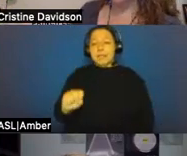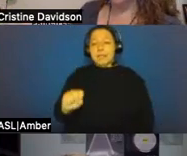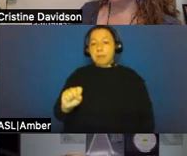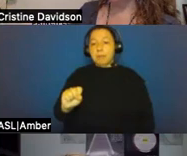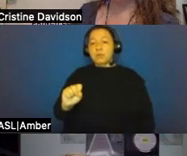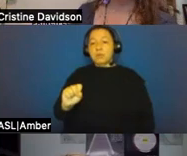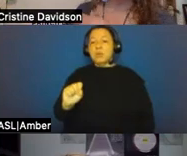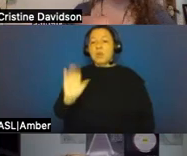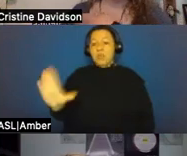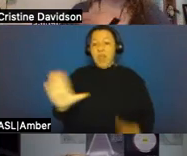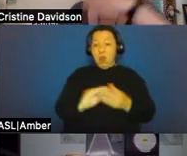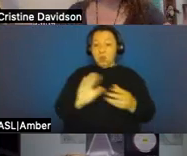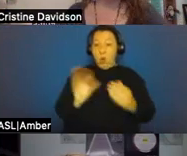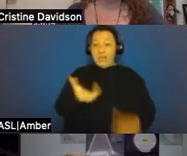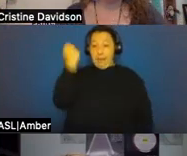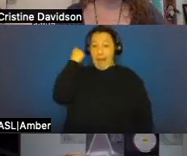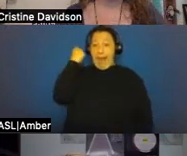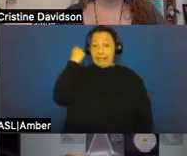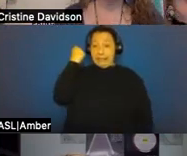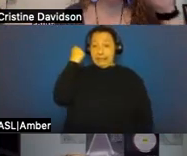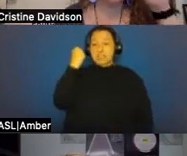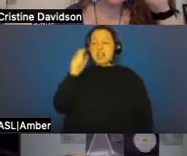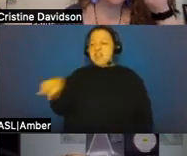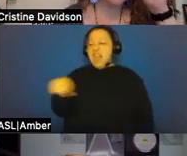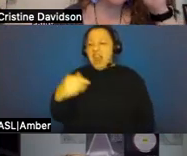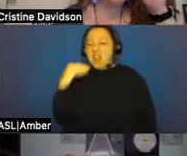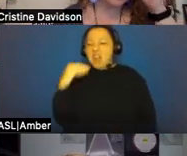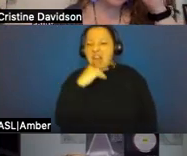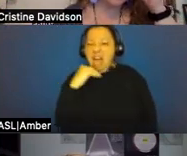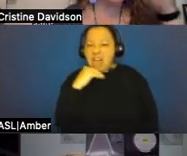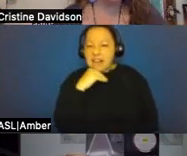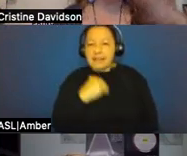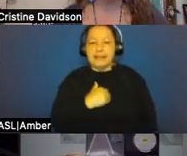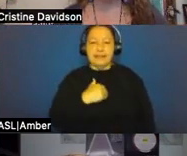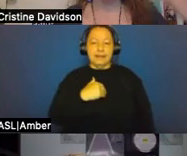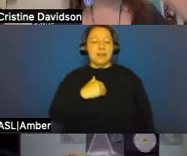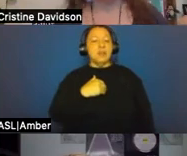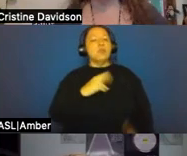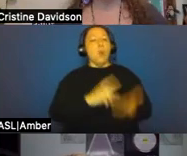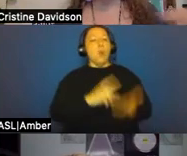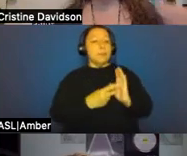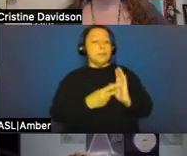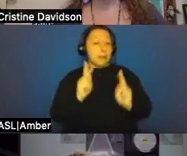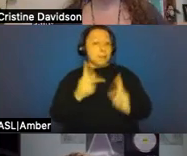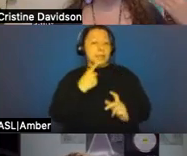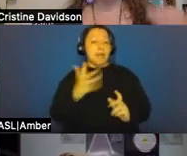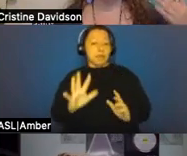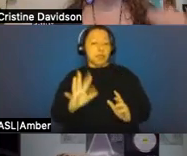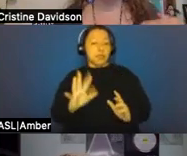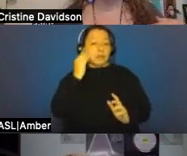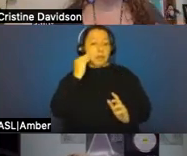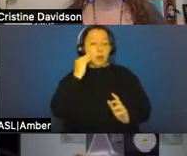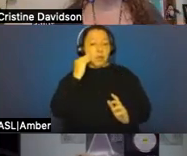So recant means that they say that they have been assaulted, but then later they take it back and say, no,